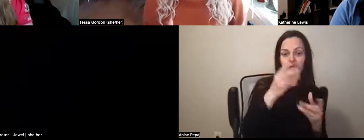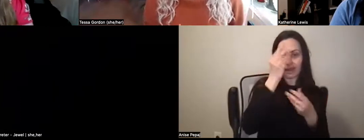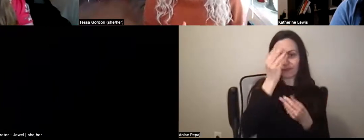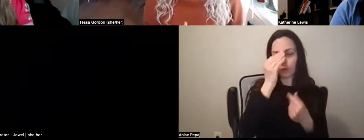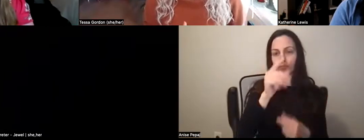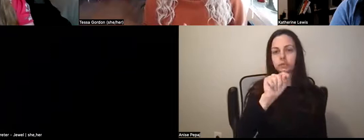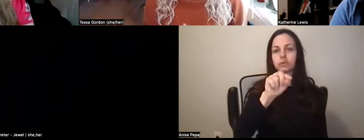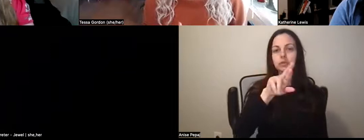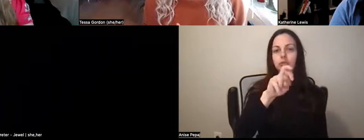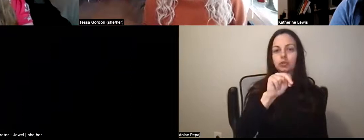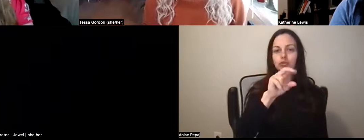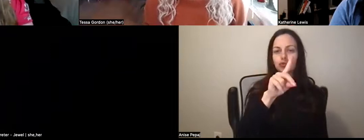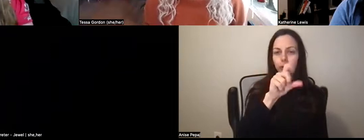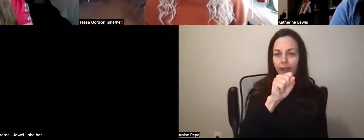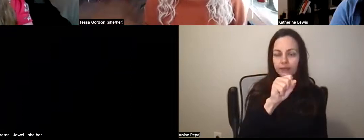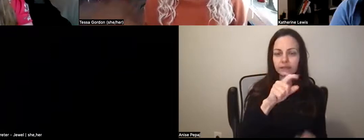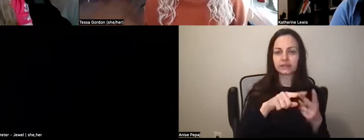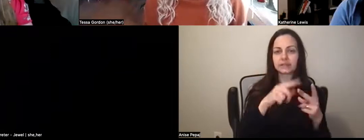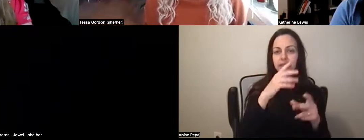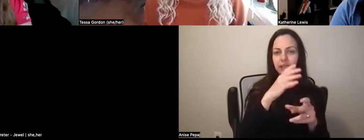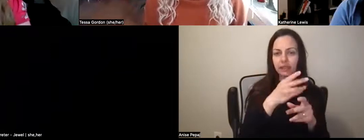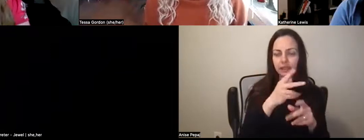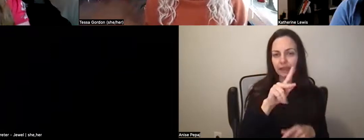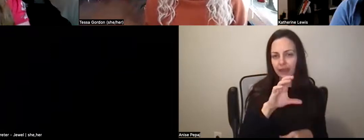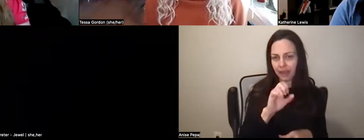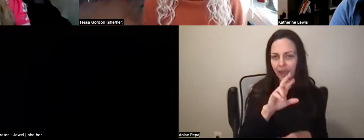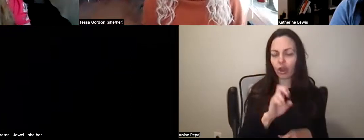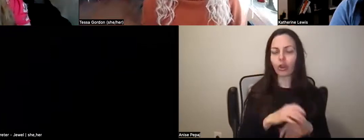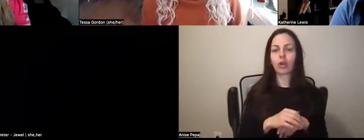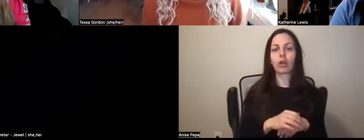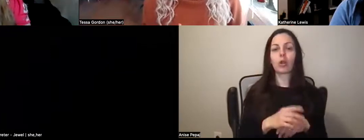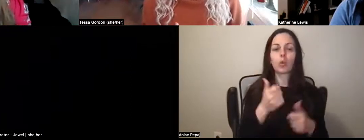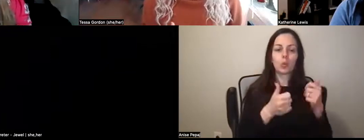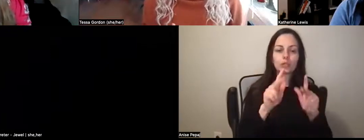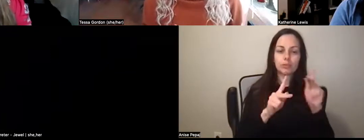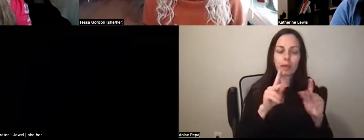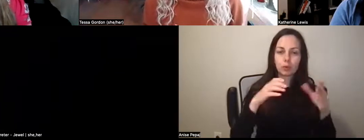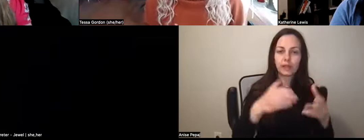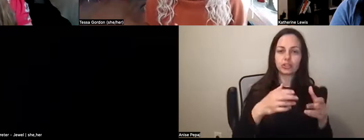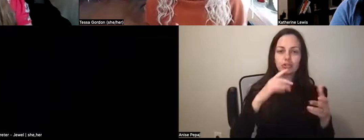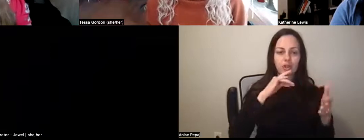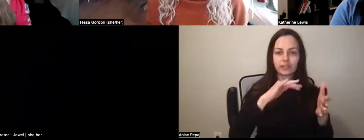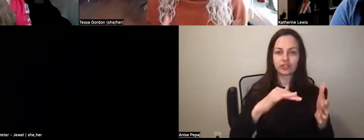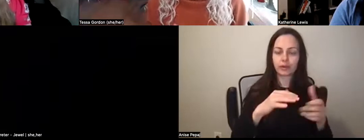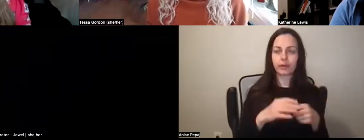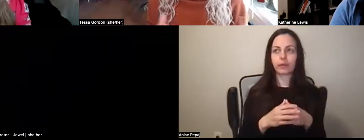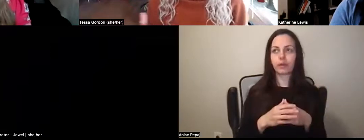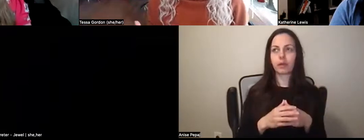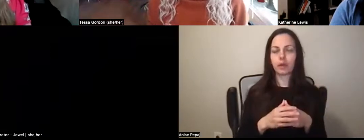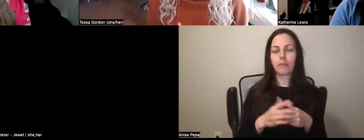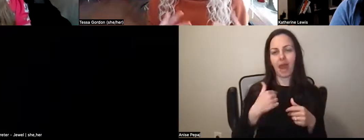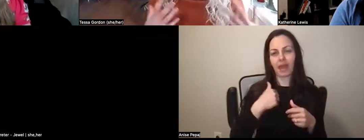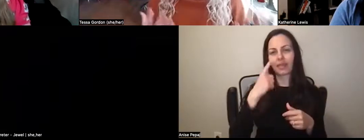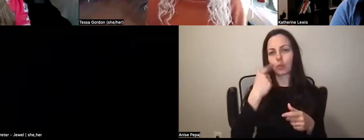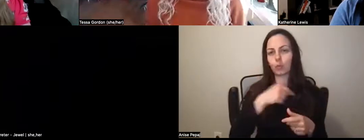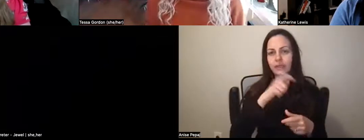care. Research is done, like who's funding the research, what populations are getting studied. I think we need to change who's being looked